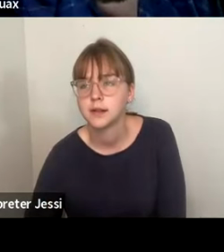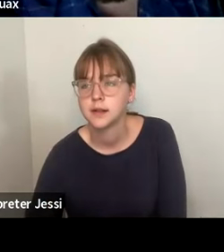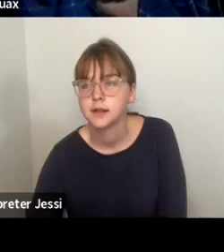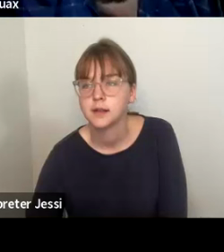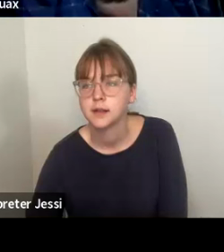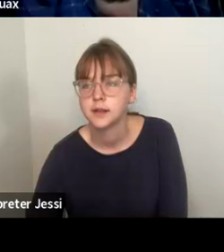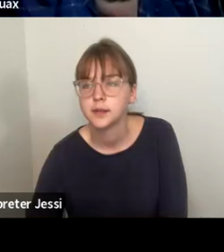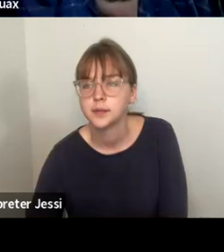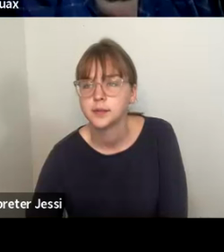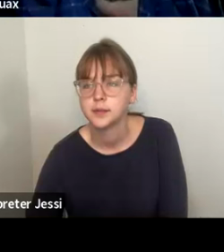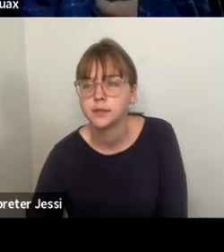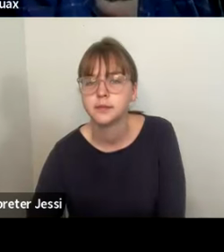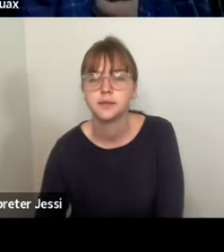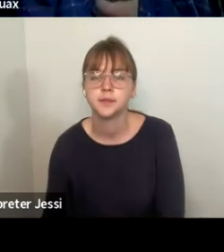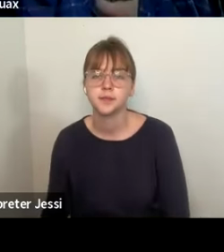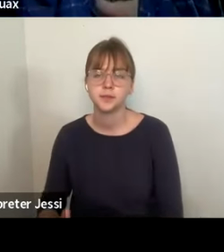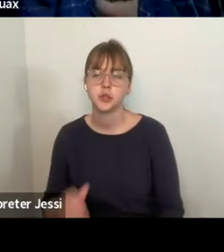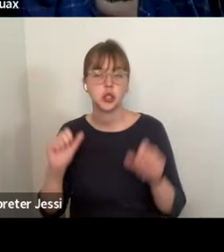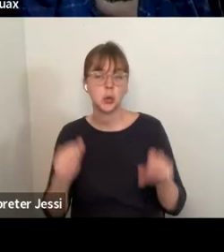free to unmute.